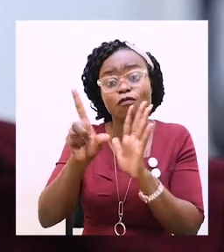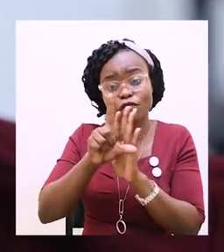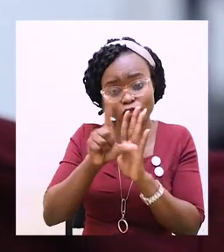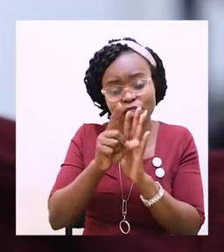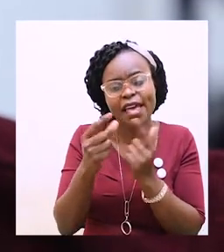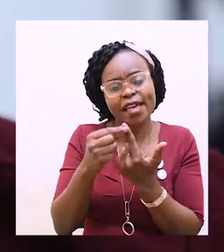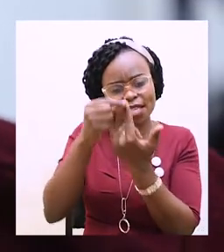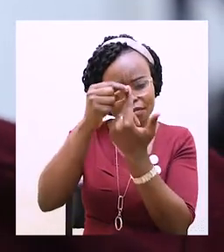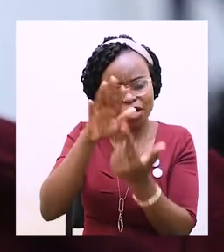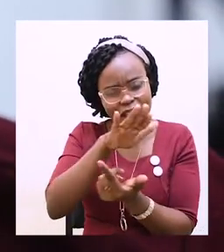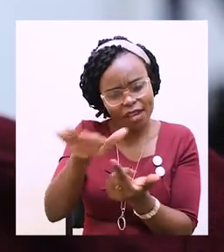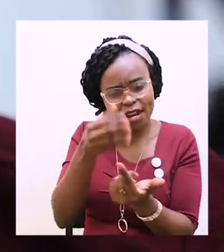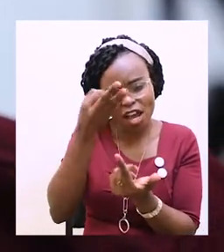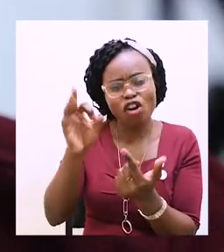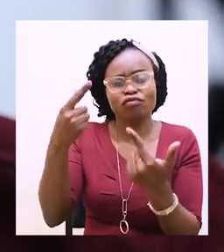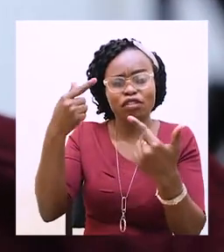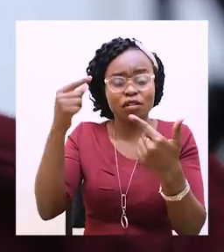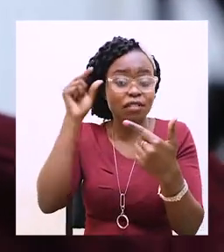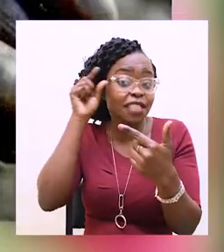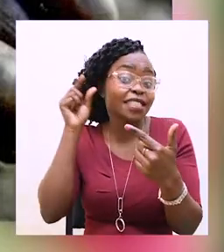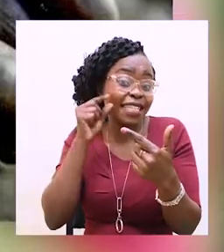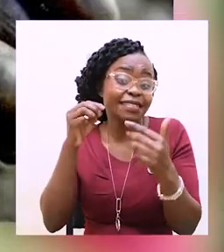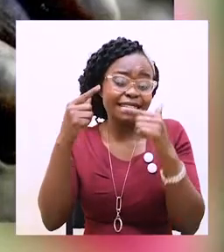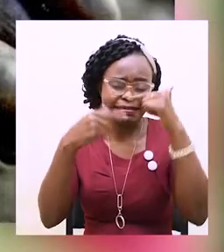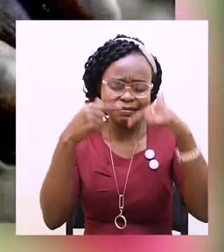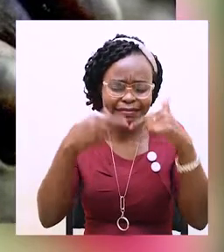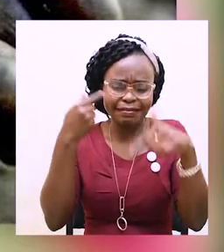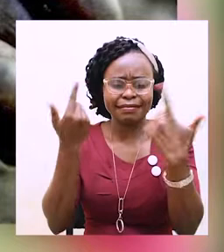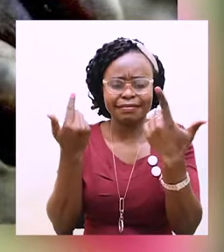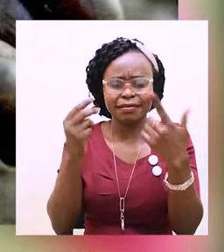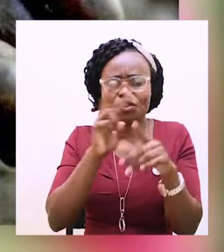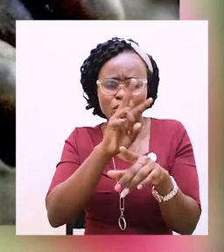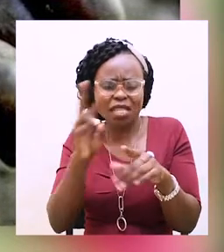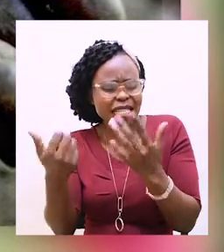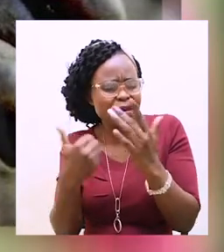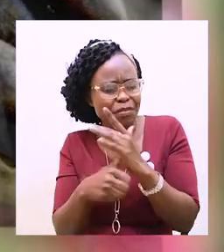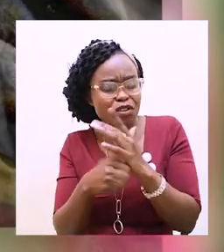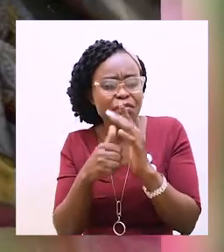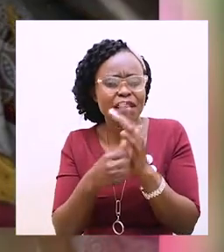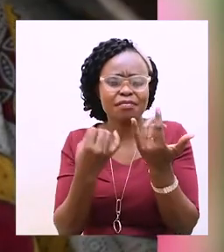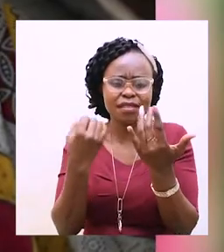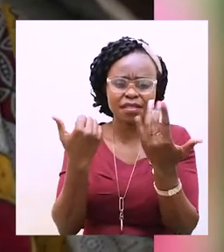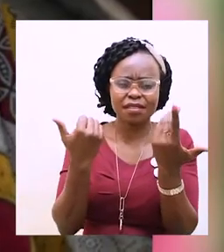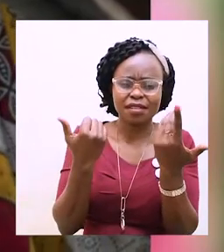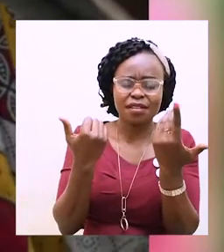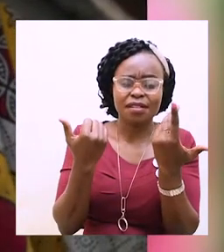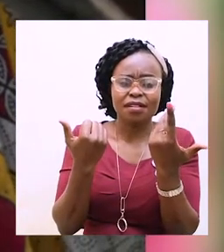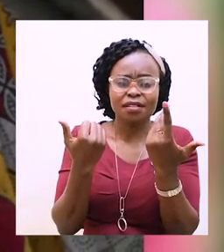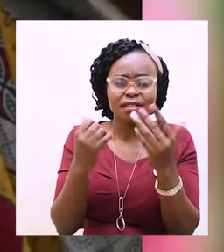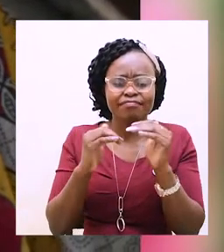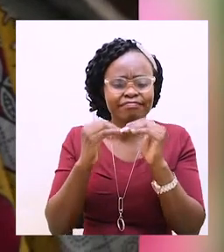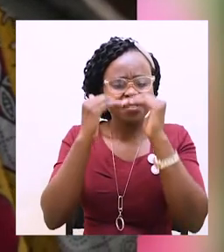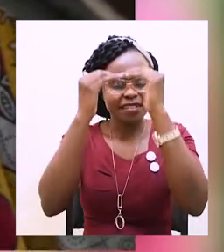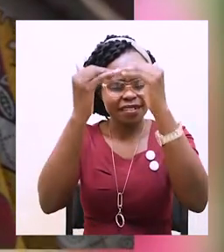laws. Especially in the area of gender-based violence, we still see a lot of problems with issues of gender-based